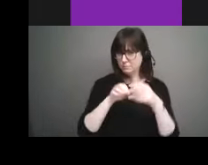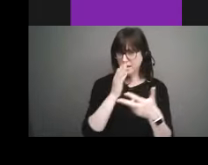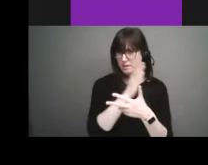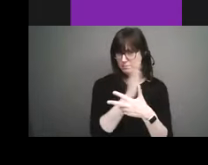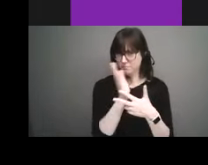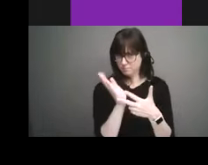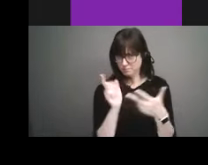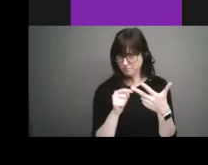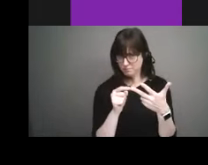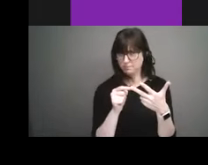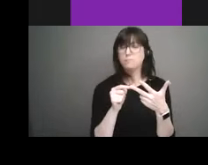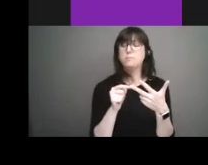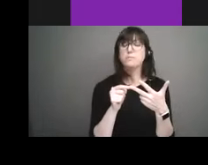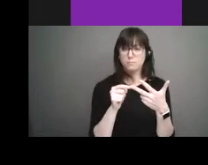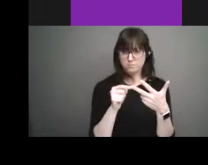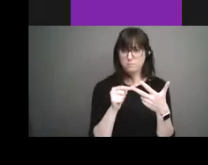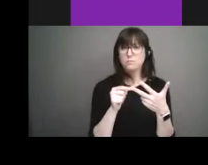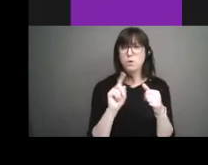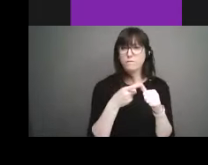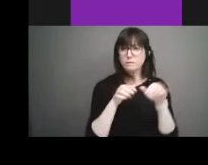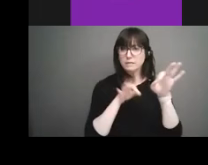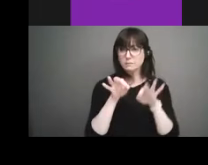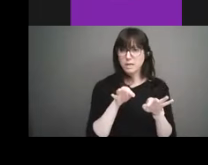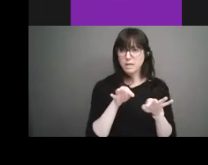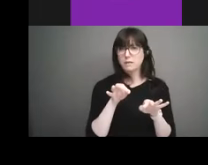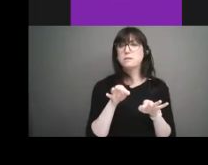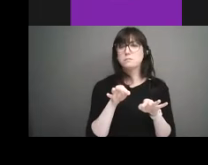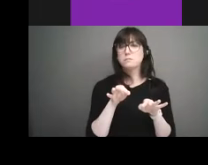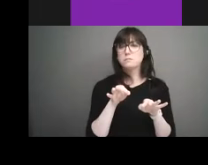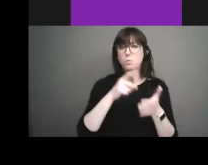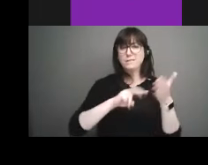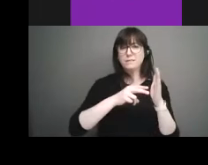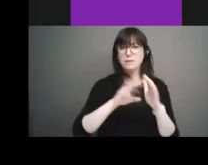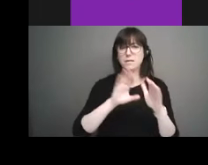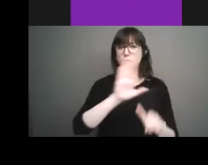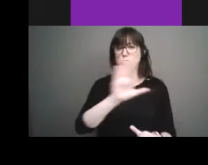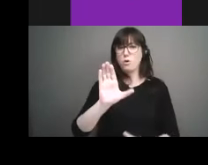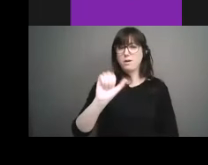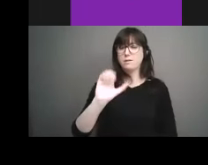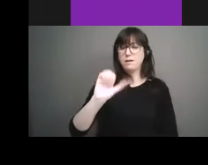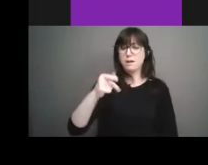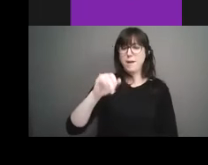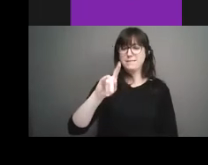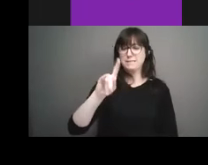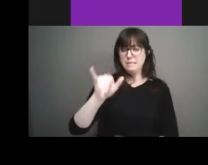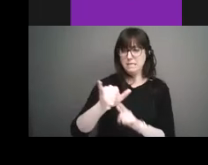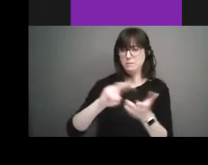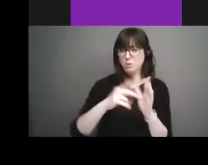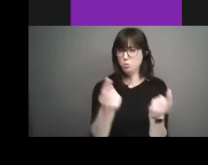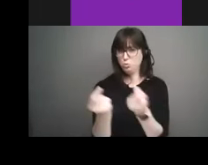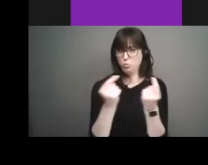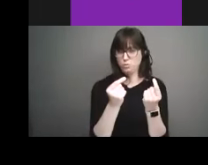attorney documents, let's talk a bit about what capacity is. So at law,